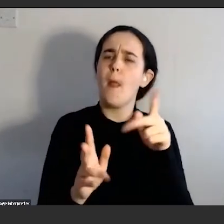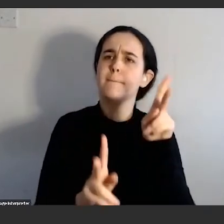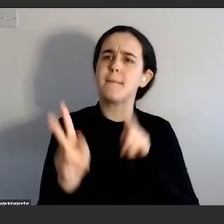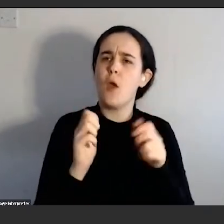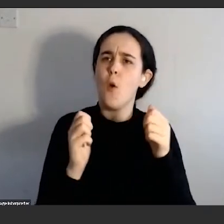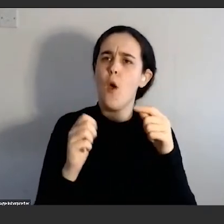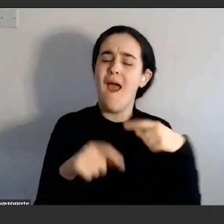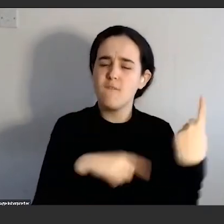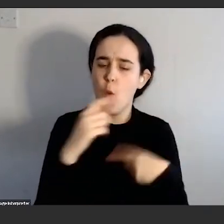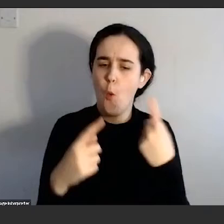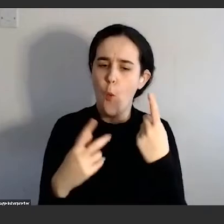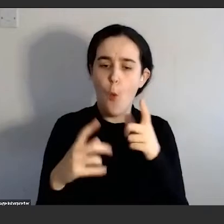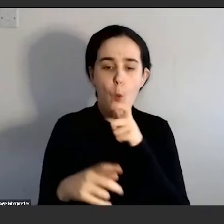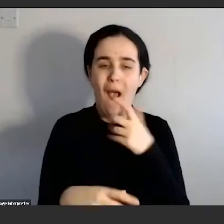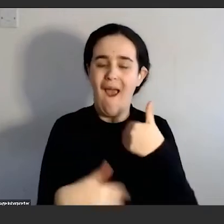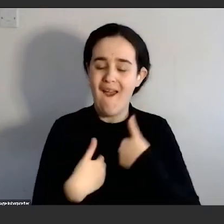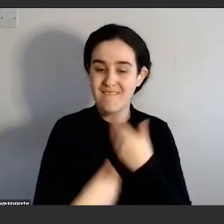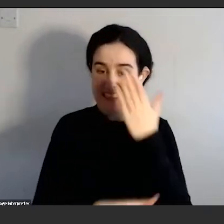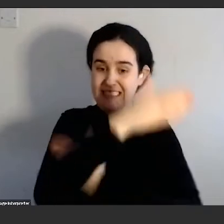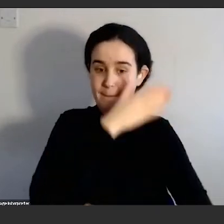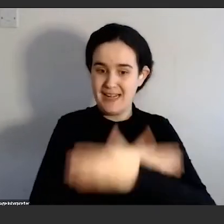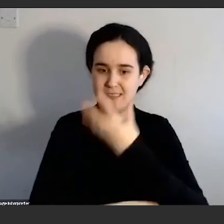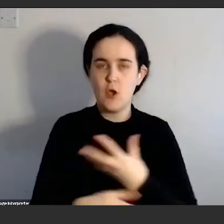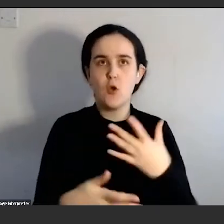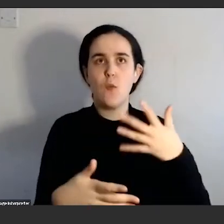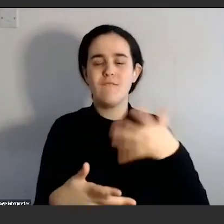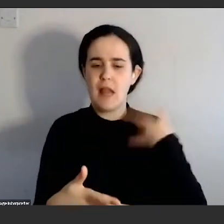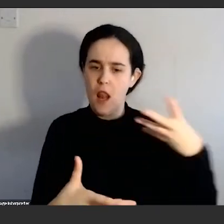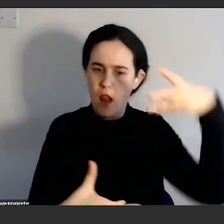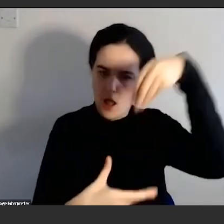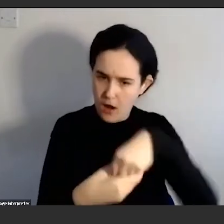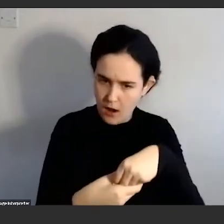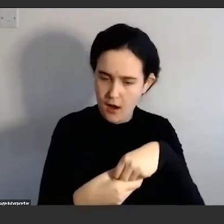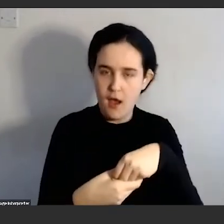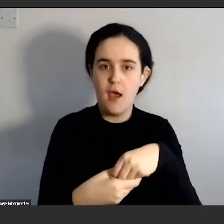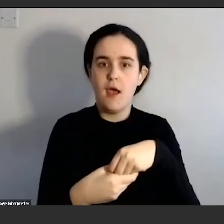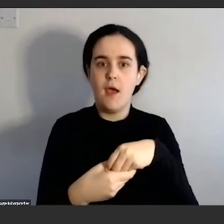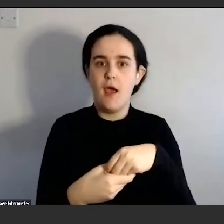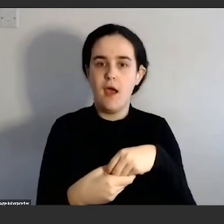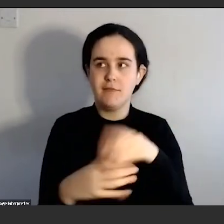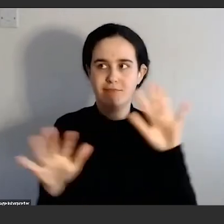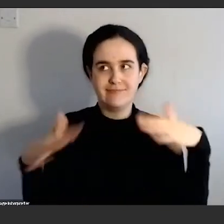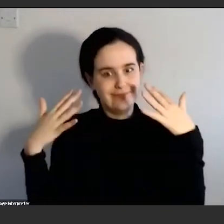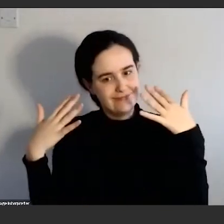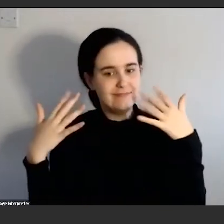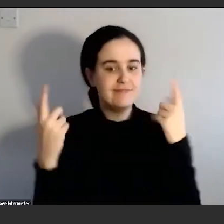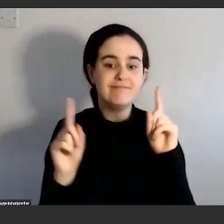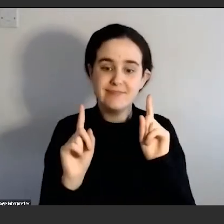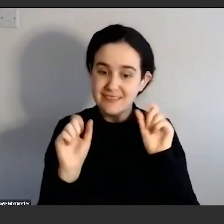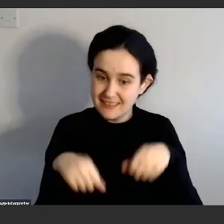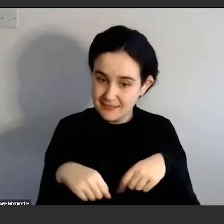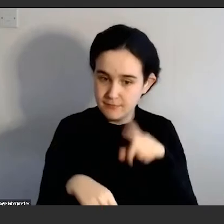to us, and you will see what our talent, what our skills are. But when you're singing, you have the